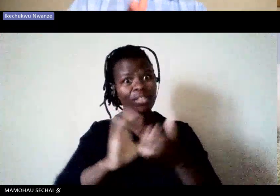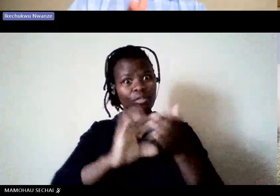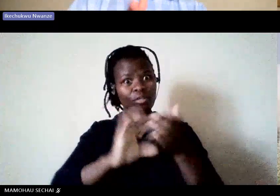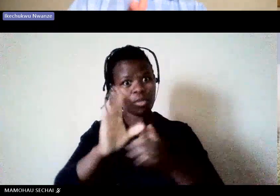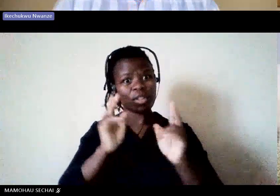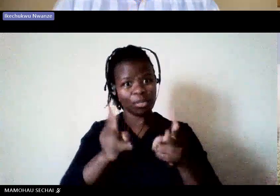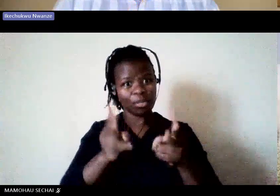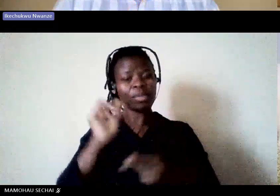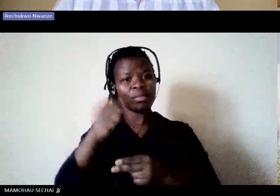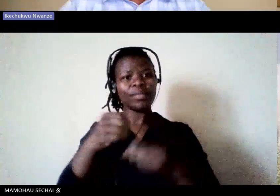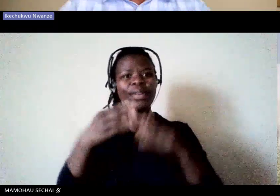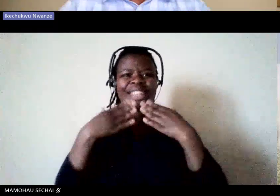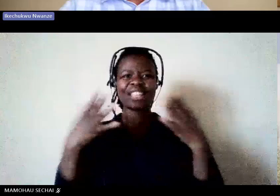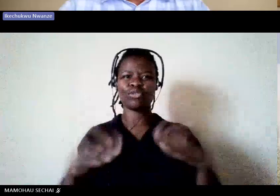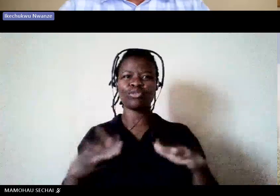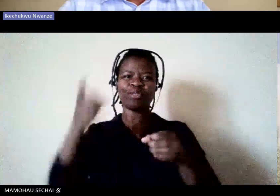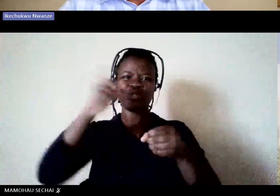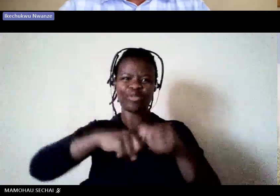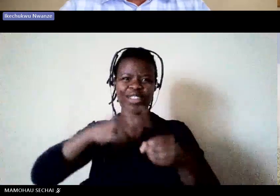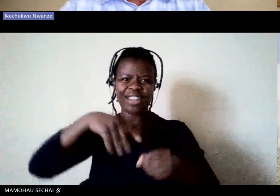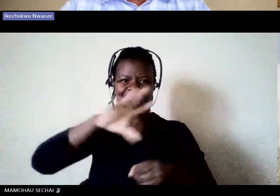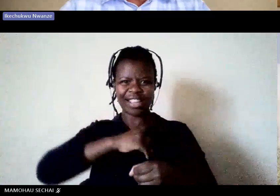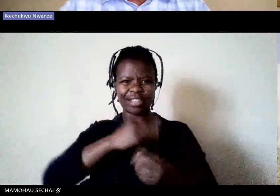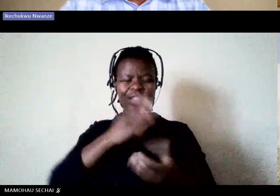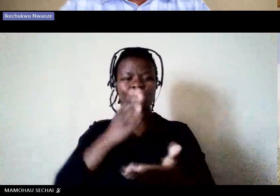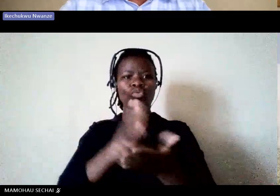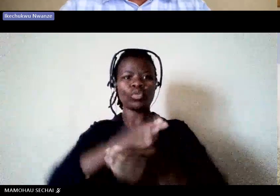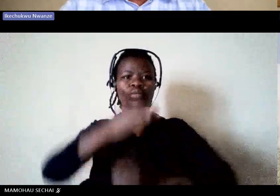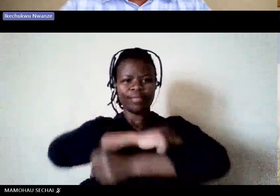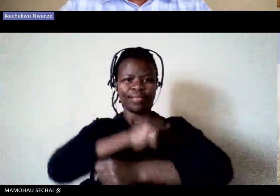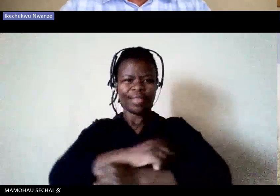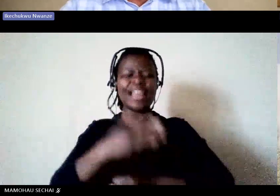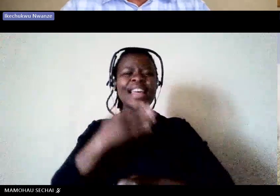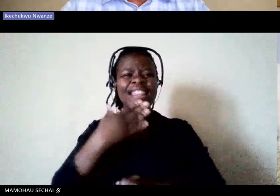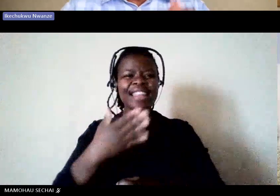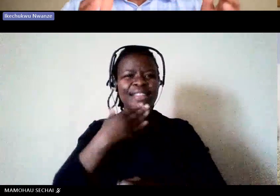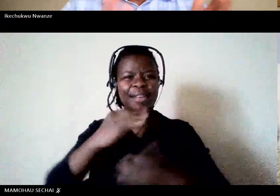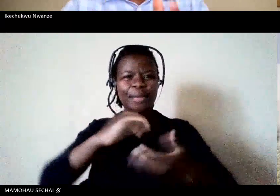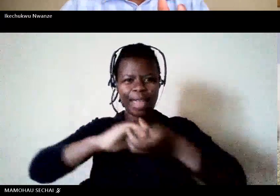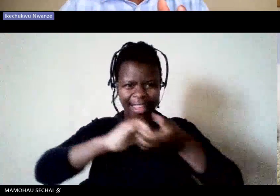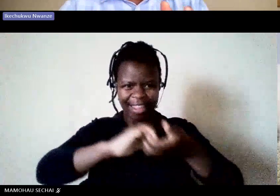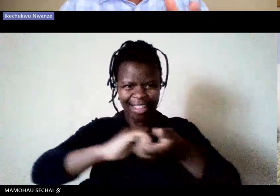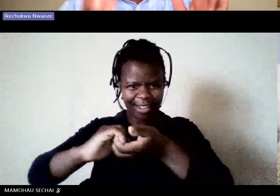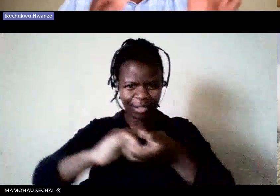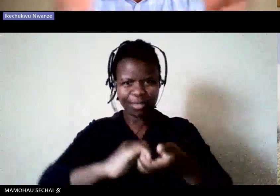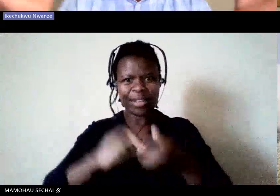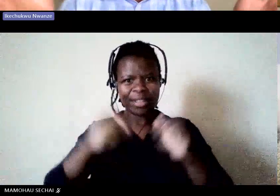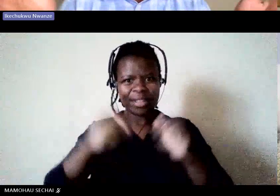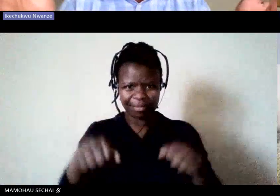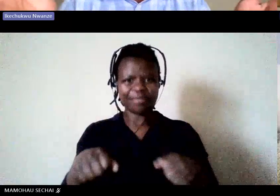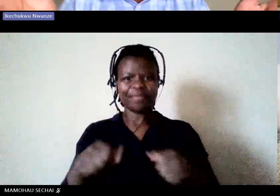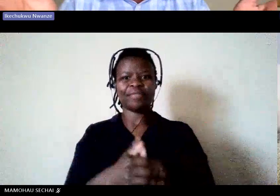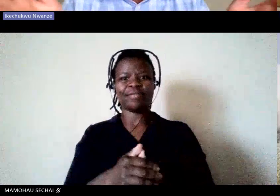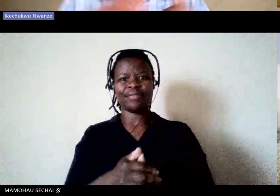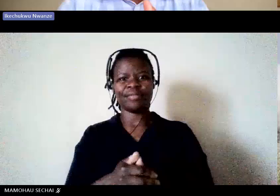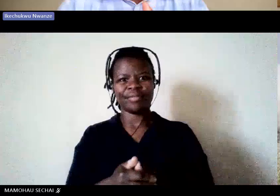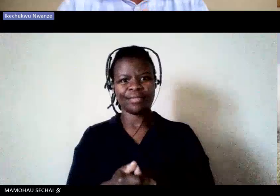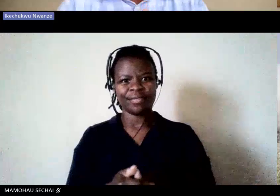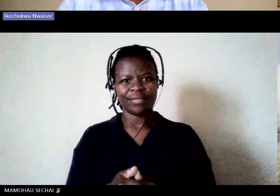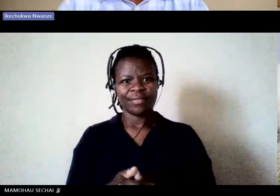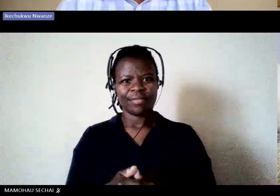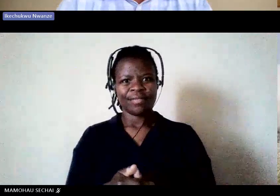thank you very much for joining us. And students, thanks for the engagement. And any last words? Want to say any